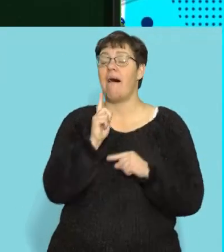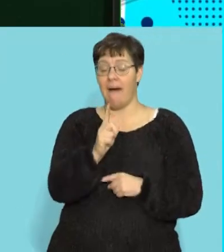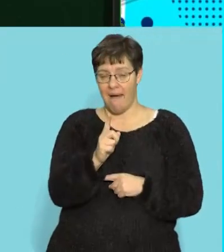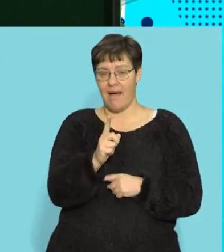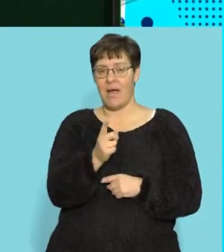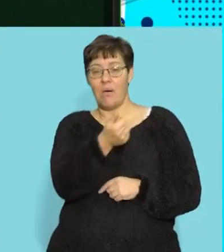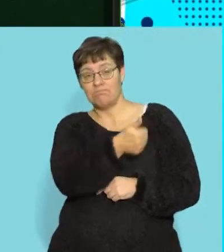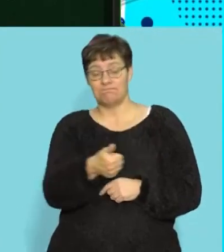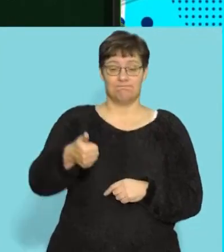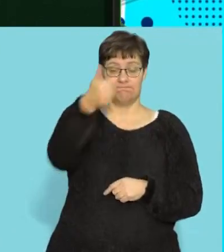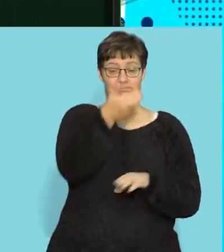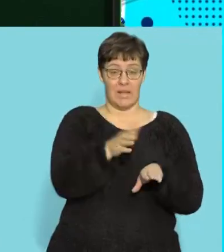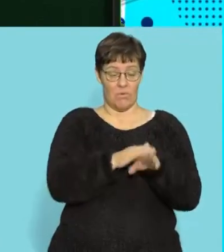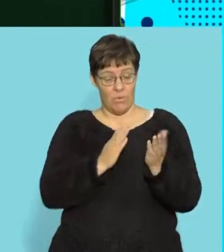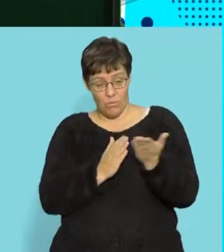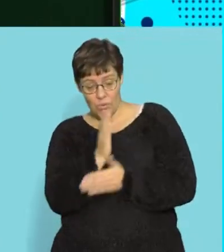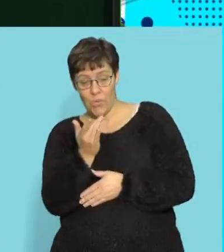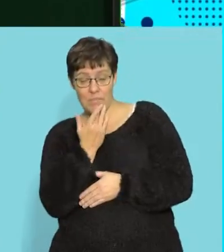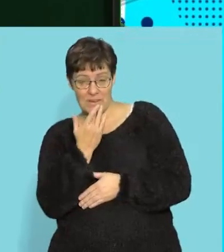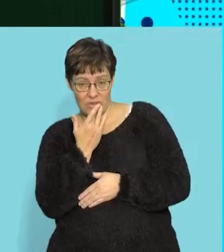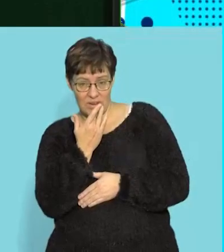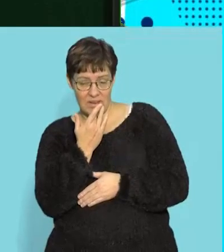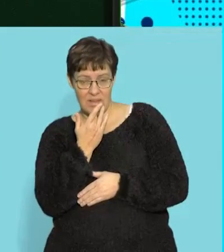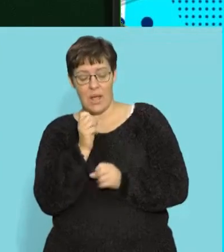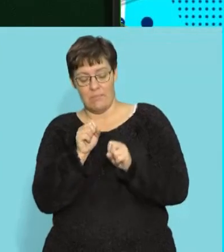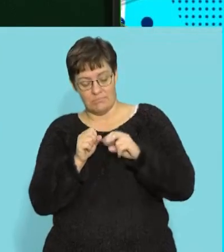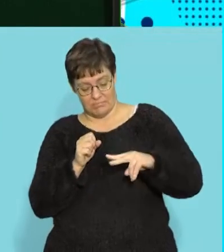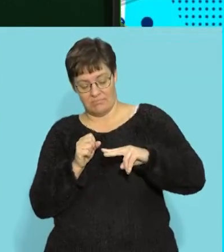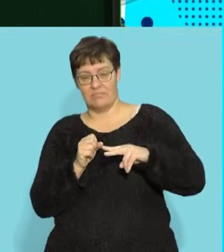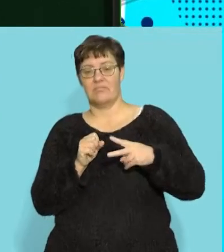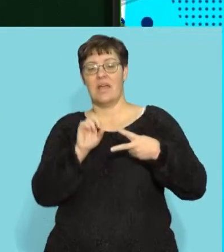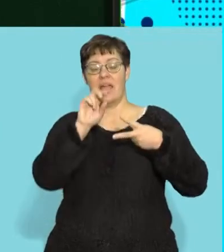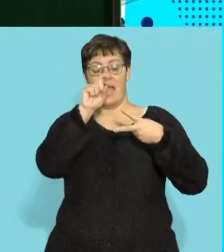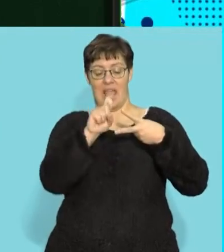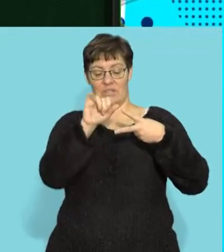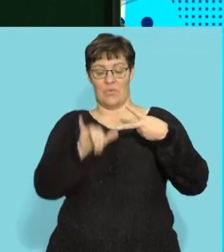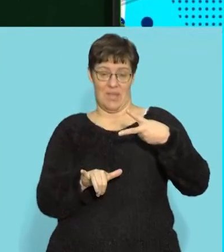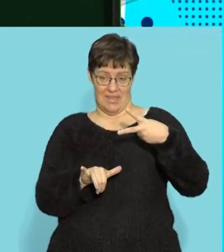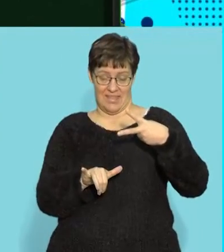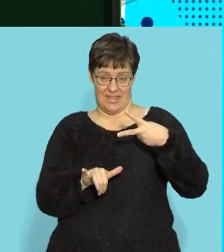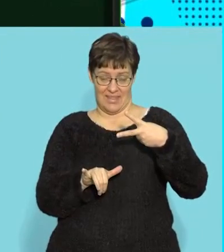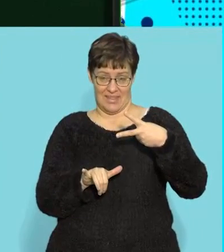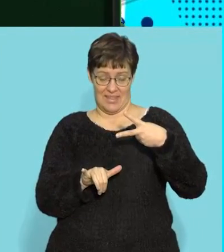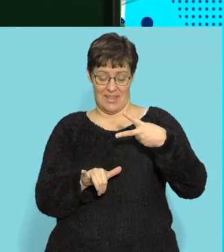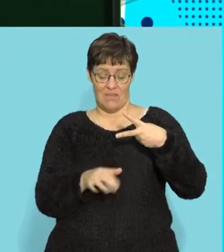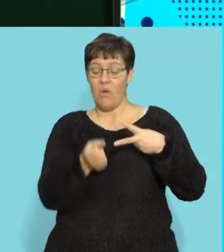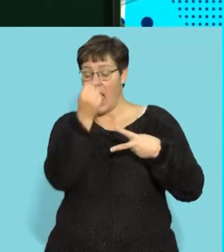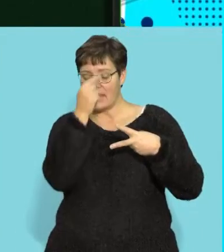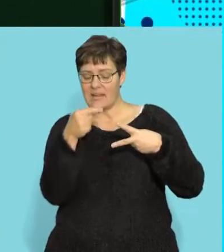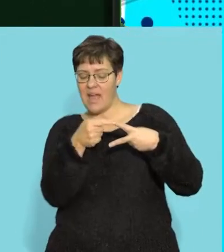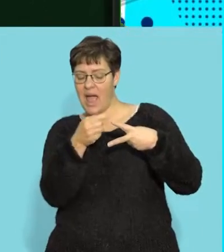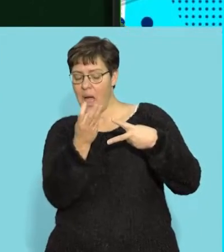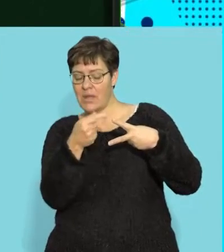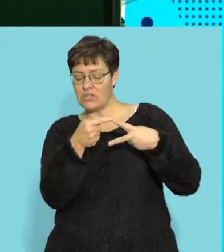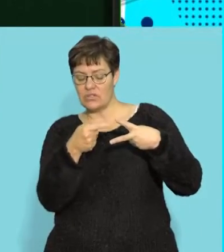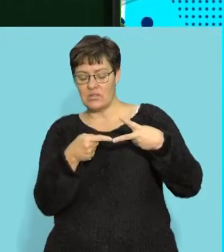the main current that goes through the battery is actually split between X and Y. So if we have an understanding of